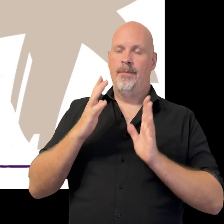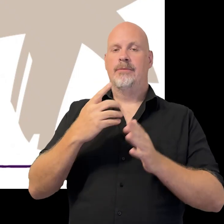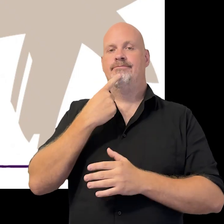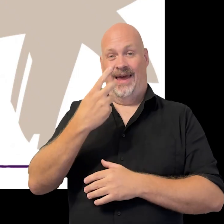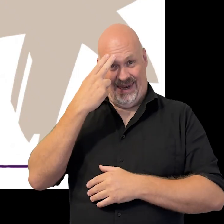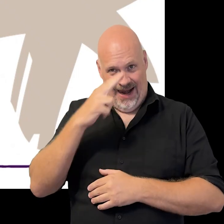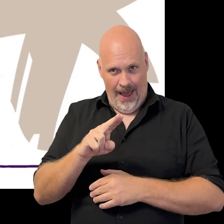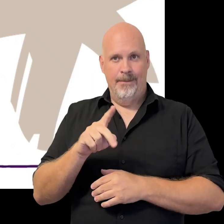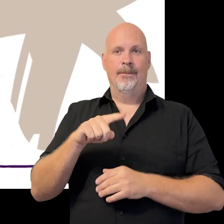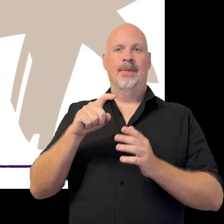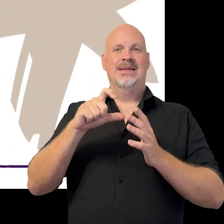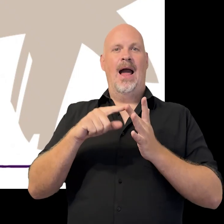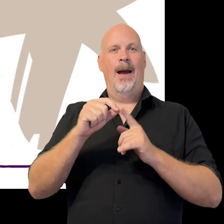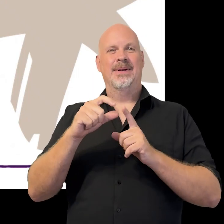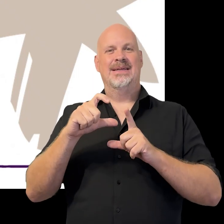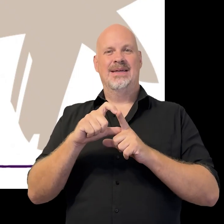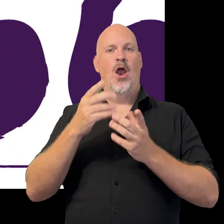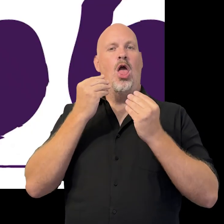reference.